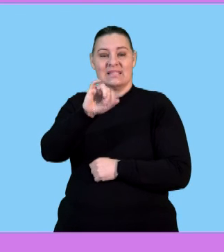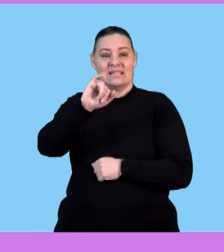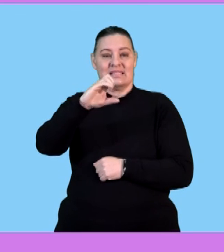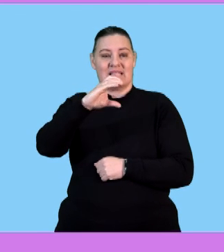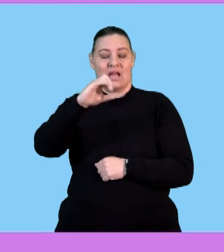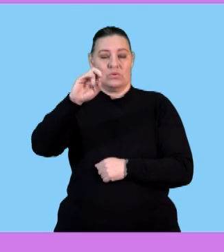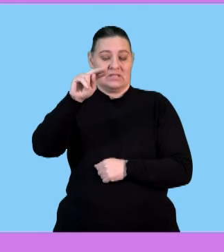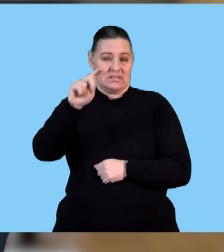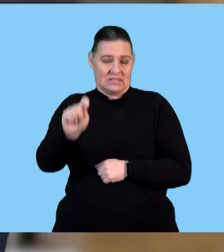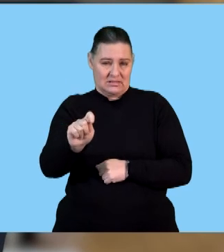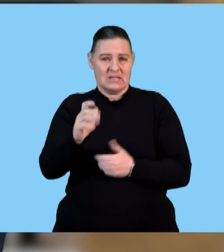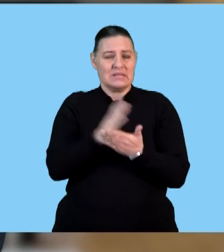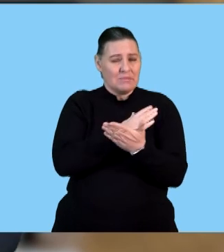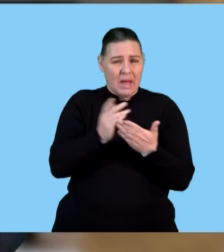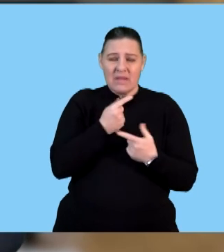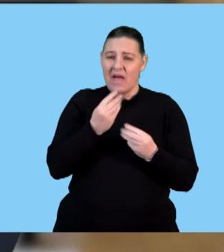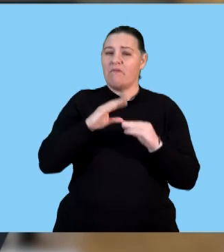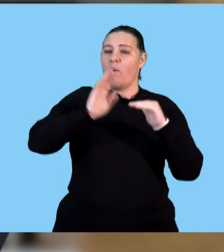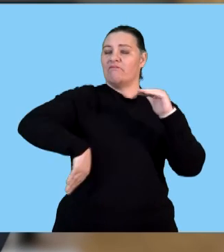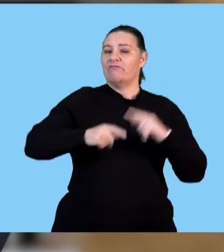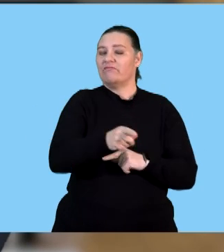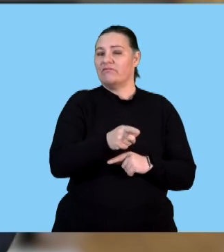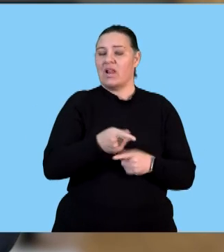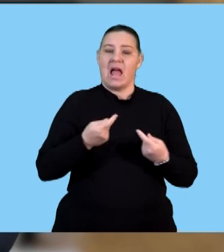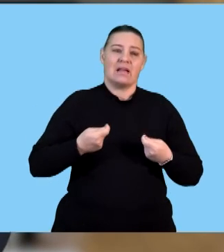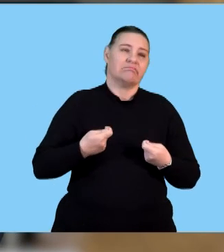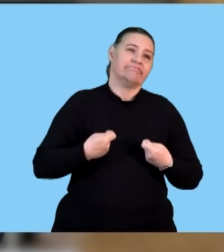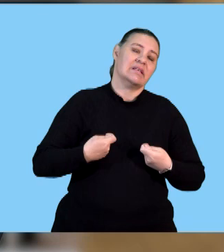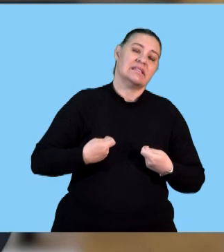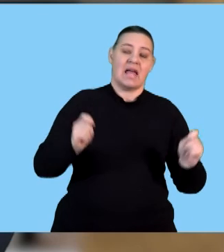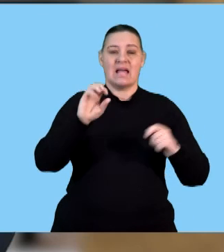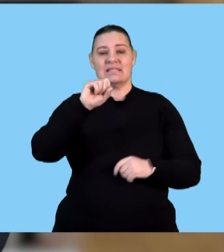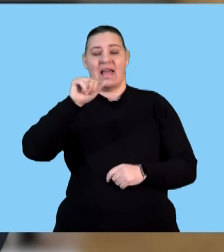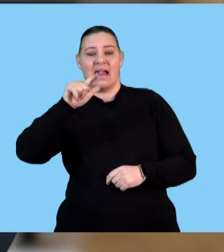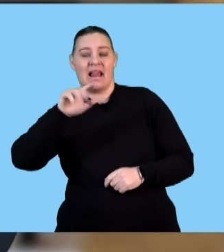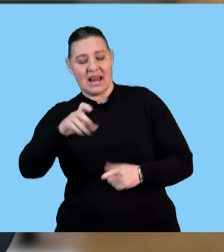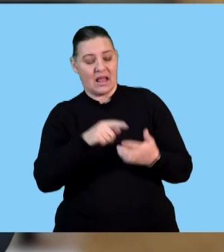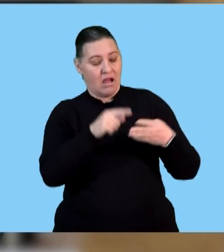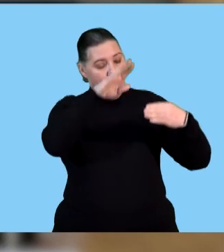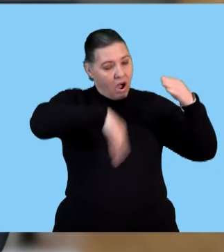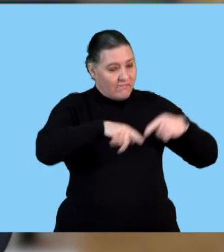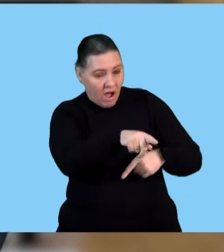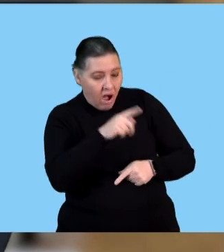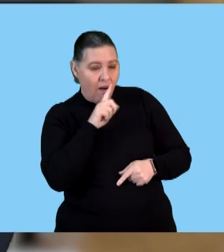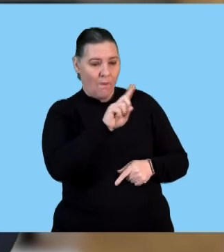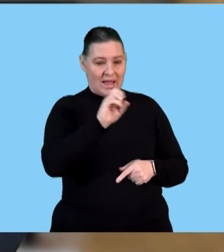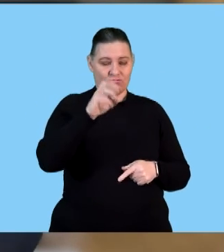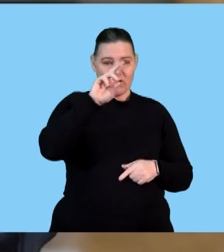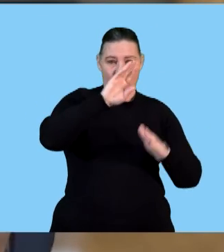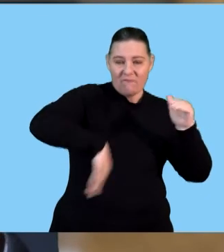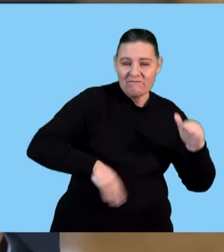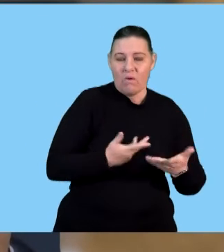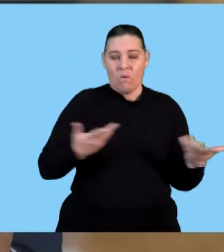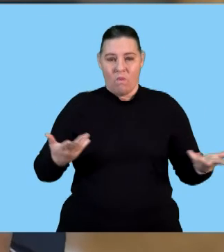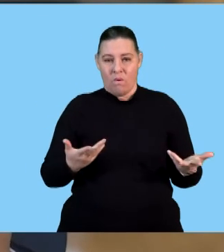get a discount on items. If you buy a shirt, let's say you spend 500 Rand initially, but with a discount, you get 100 Rand off,